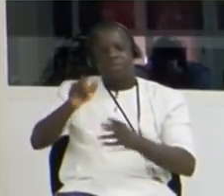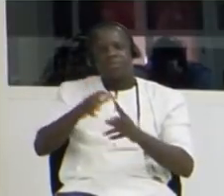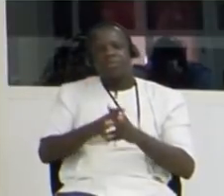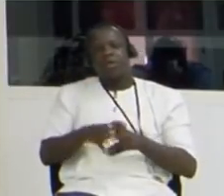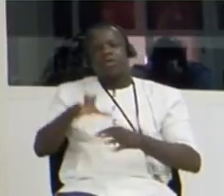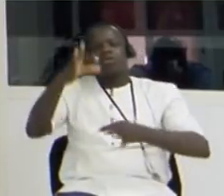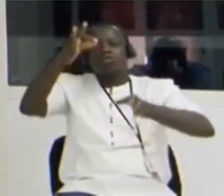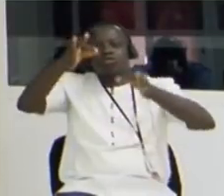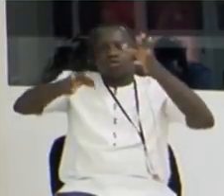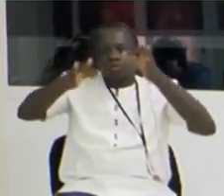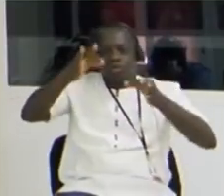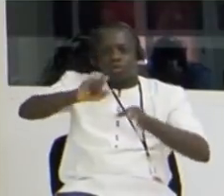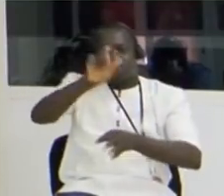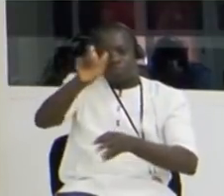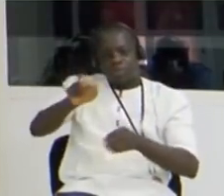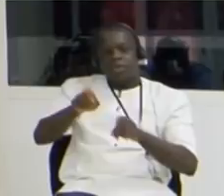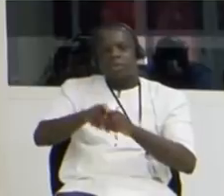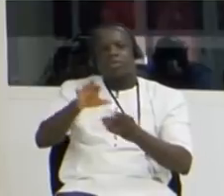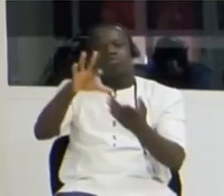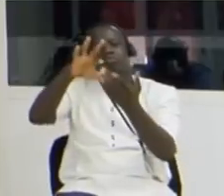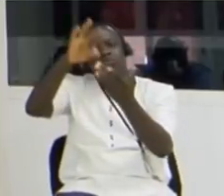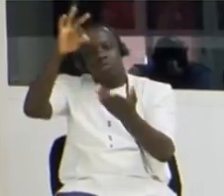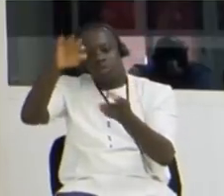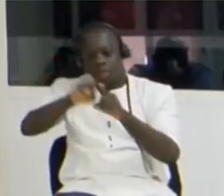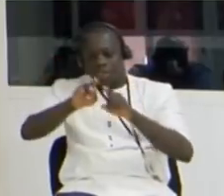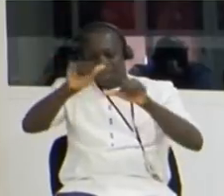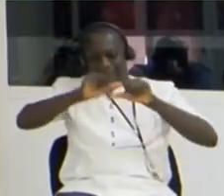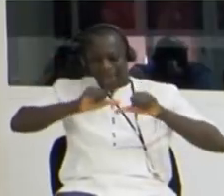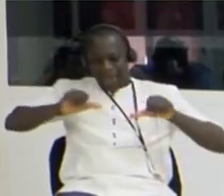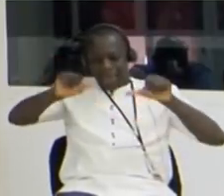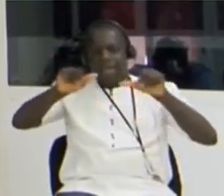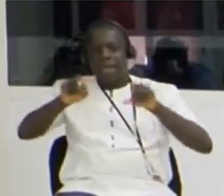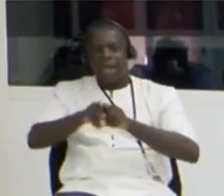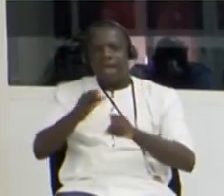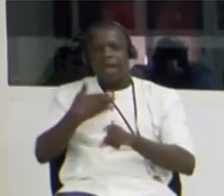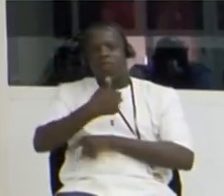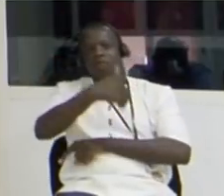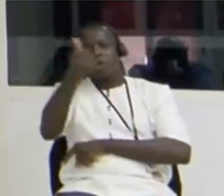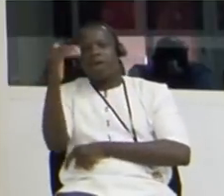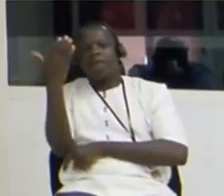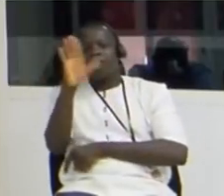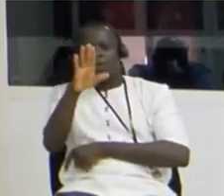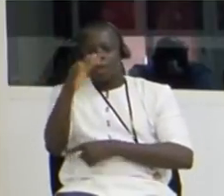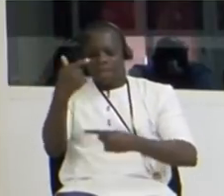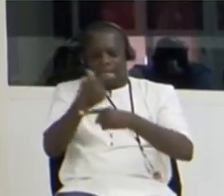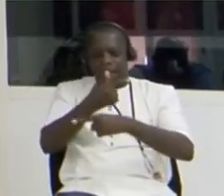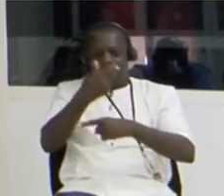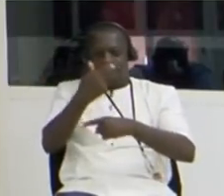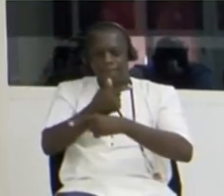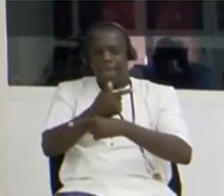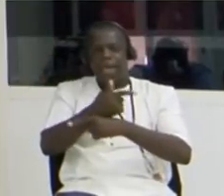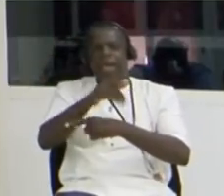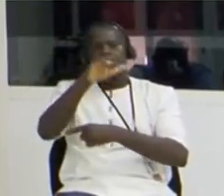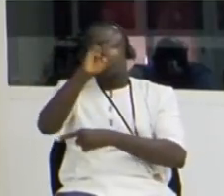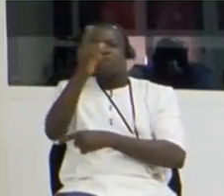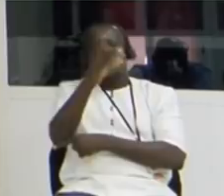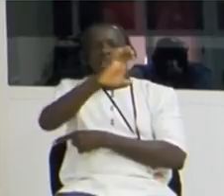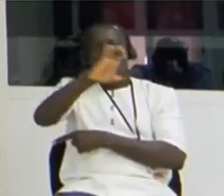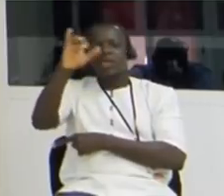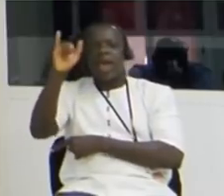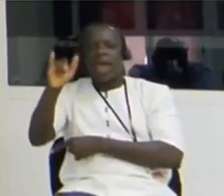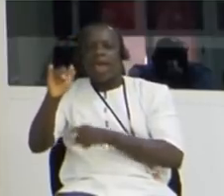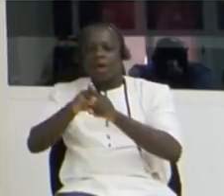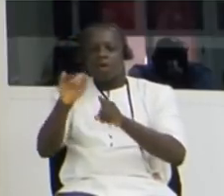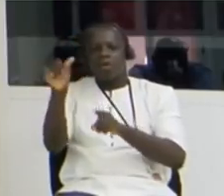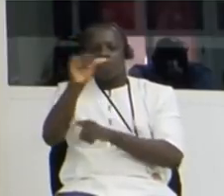were chosen as per their subject area. We have some from the Gambia Chamber of Commerce, some from tourism, you have some lawyers